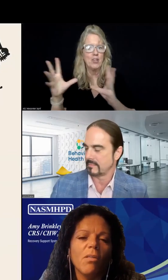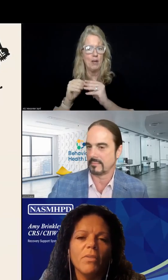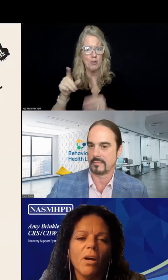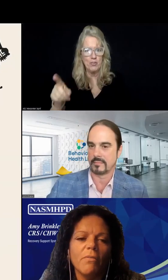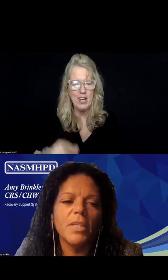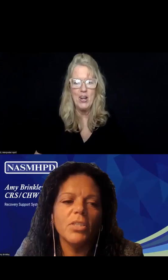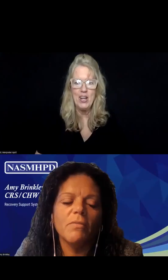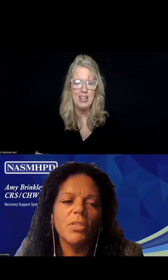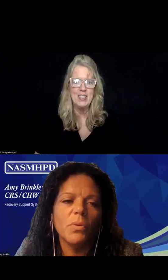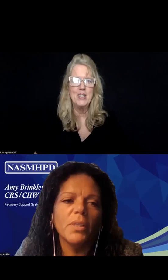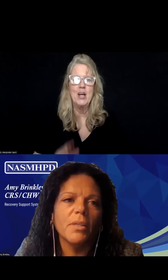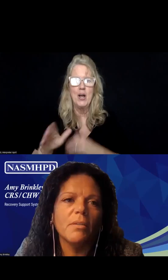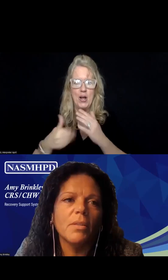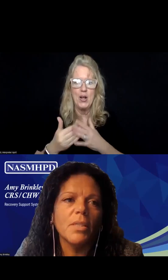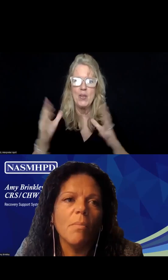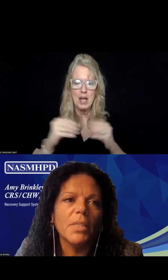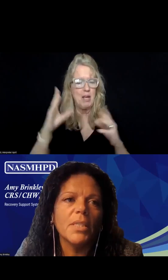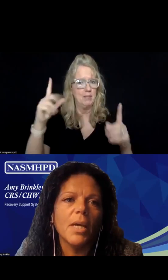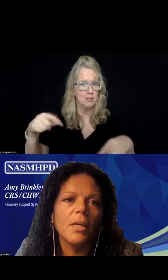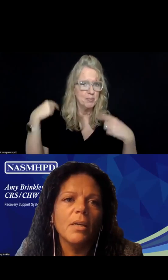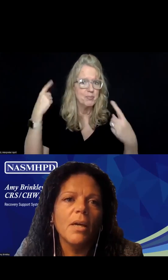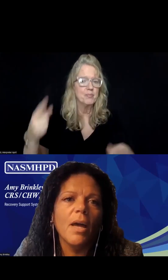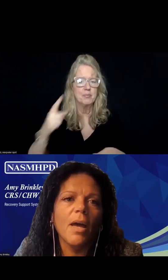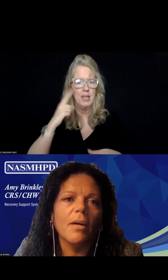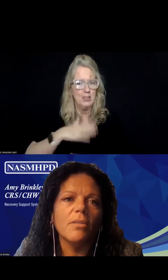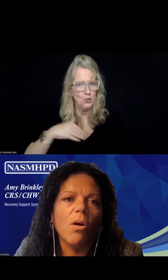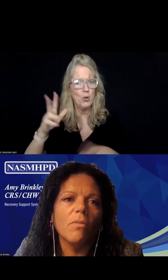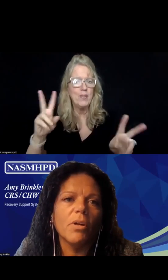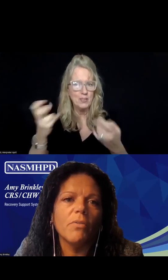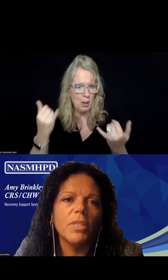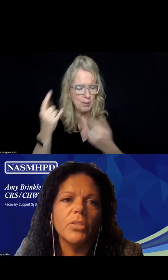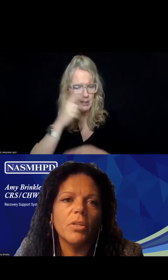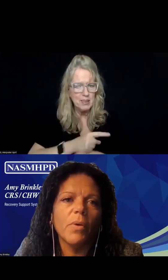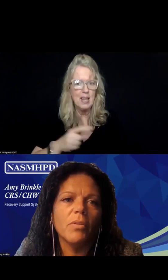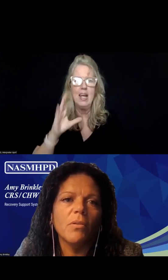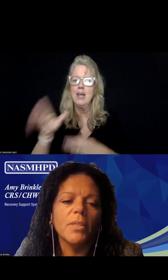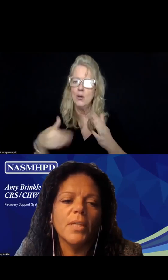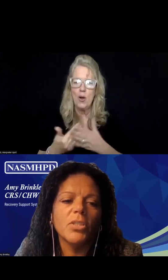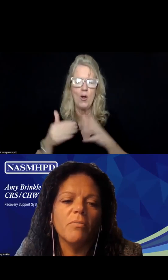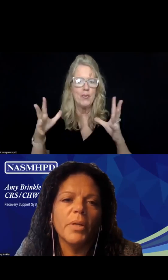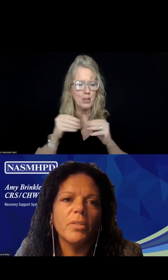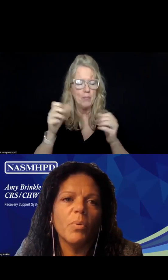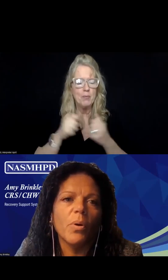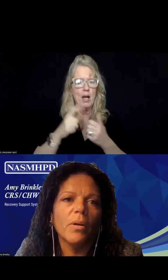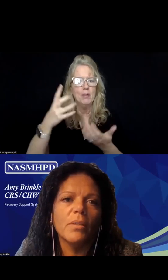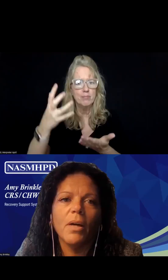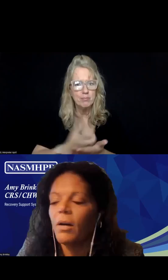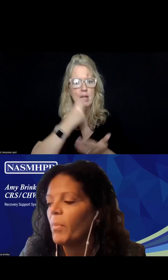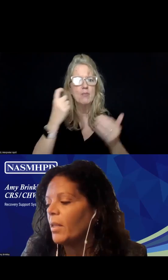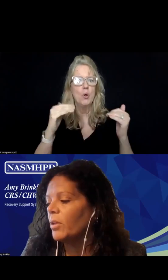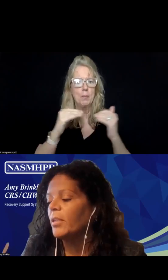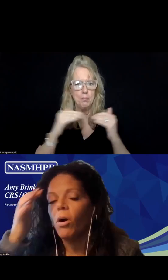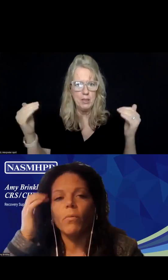it's funny, all of the conversation, I've enjoyed the topic today and all of the conversation around the utilization of peer